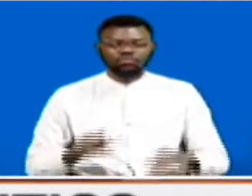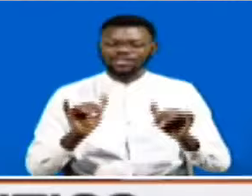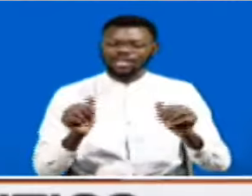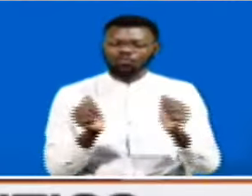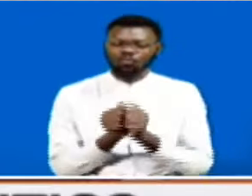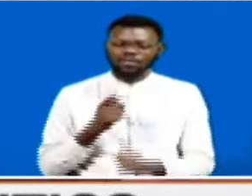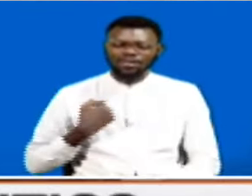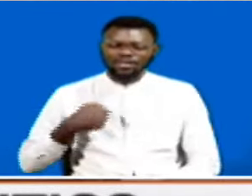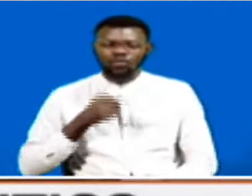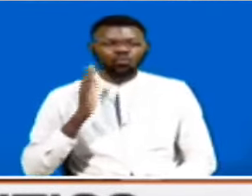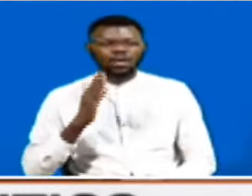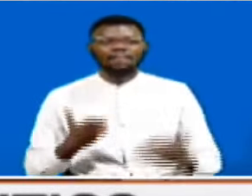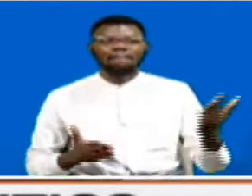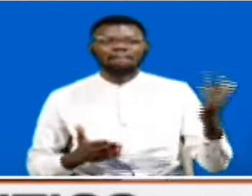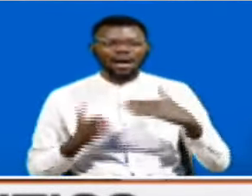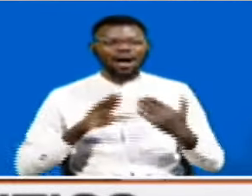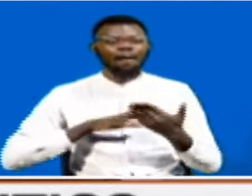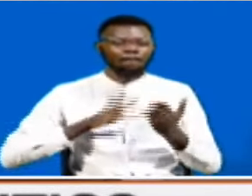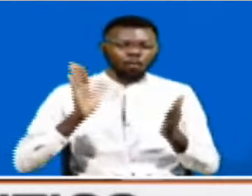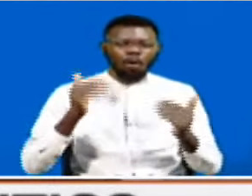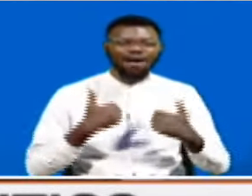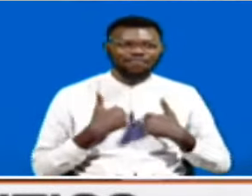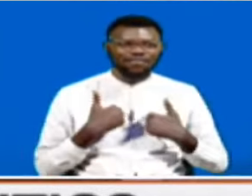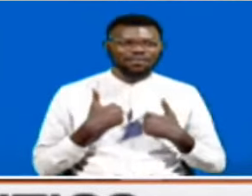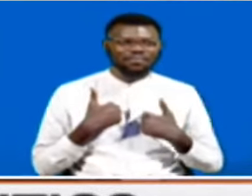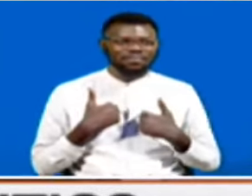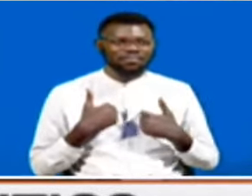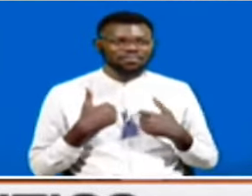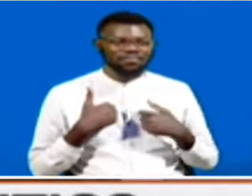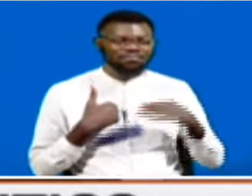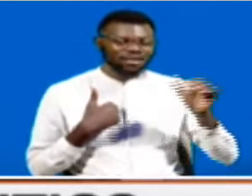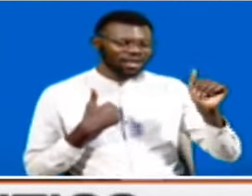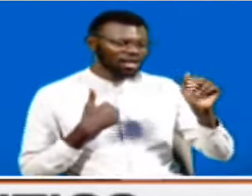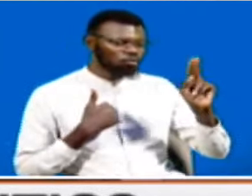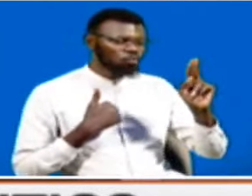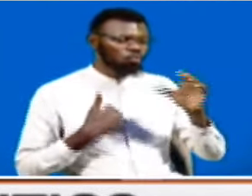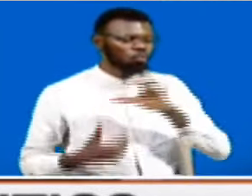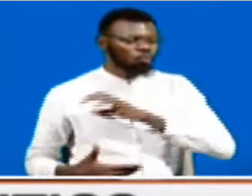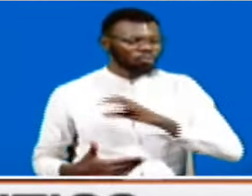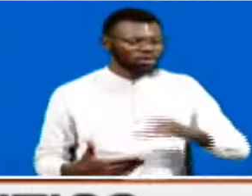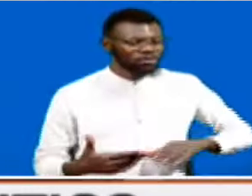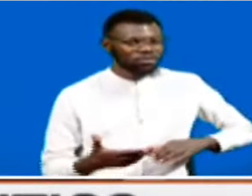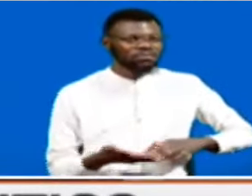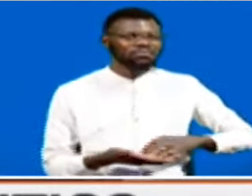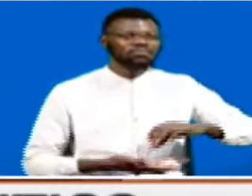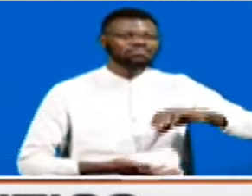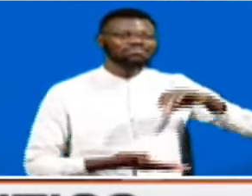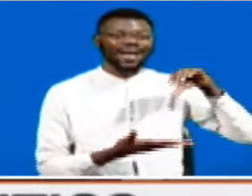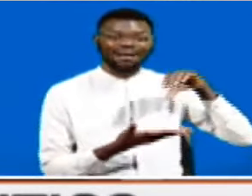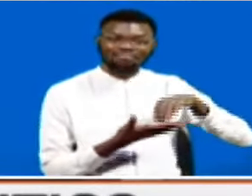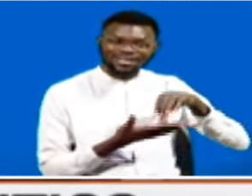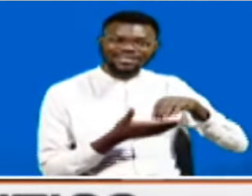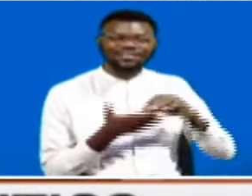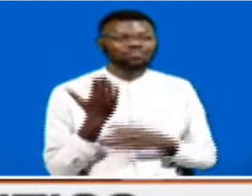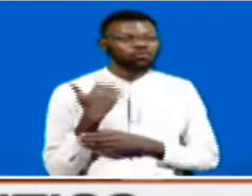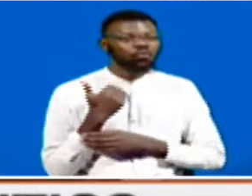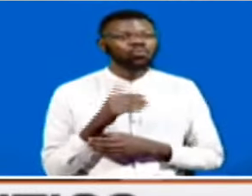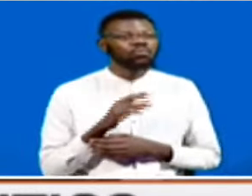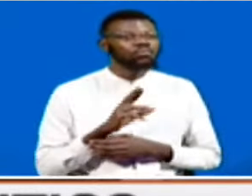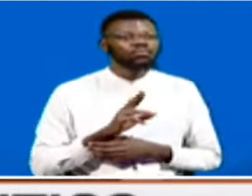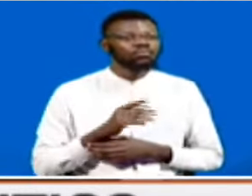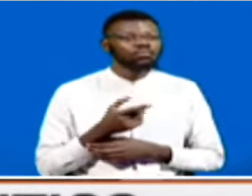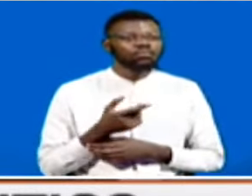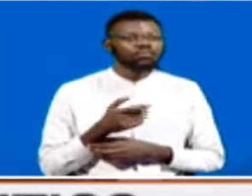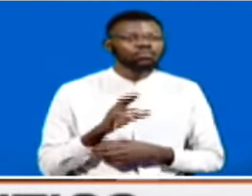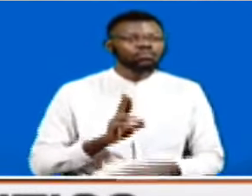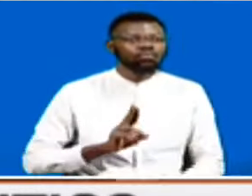back. We have a lot to discuss today. Yeah. Specifically, the Africa Union Commission. Yeah. There's already, the other day, Mamangili was asking in Homa Bay, yeah.